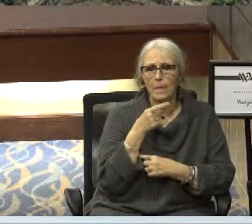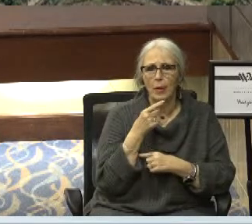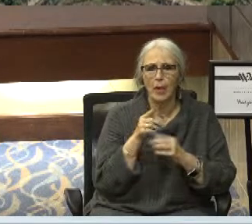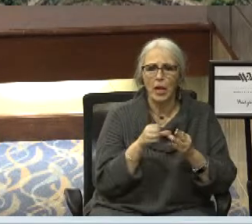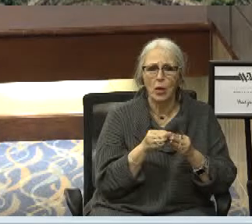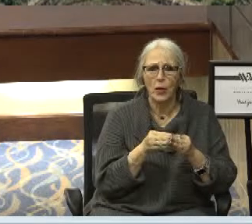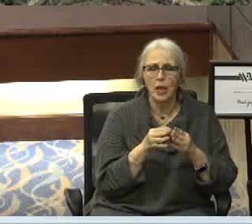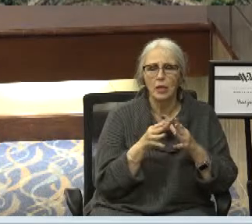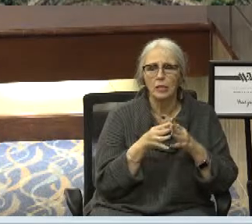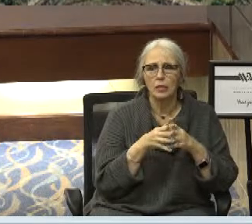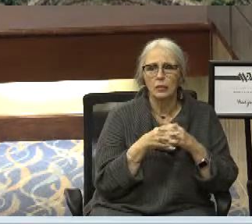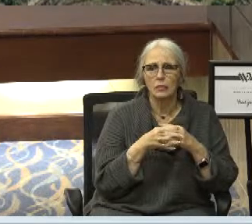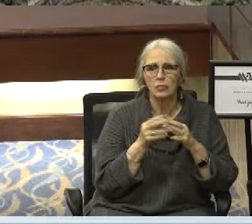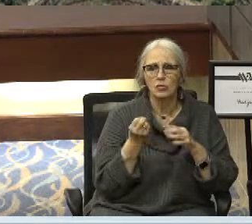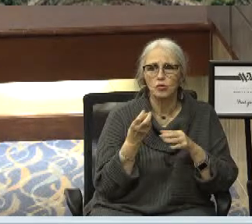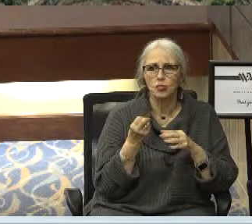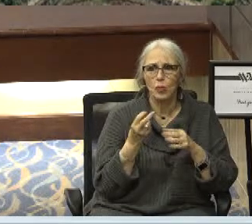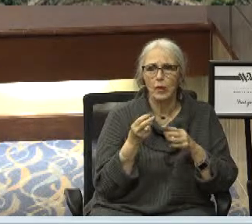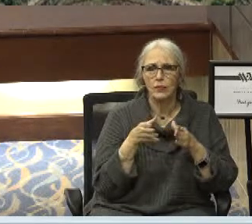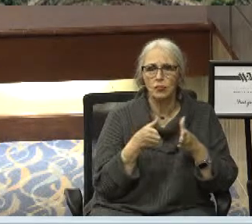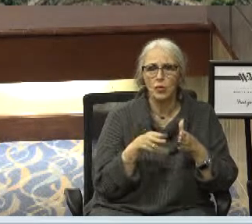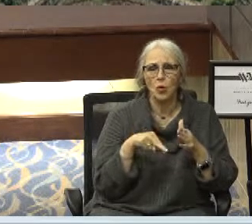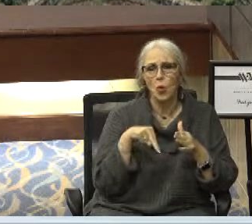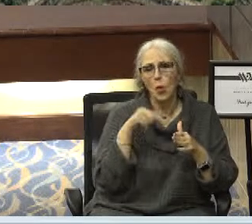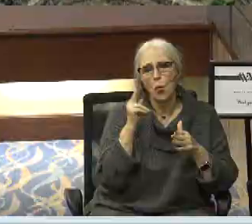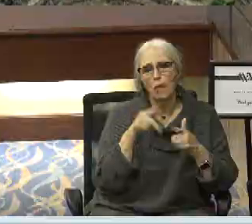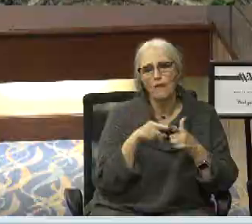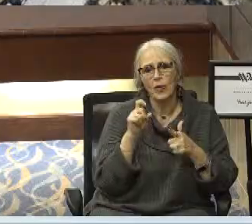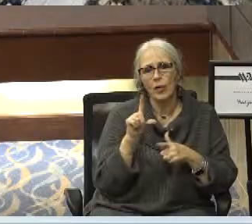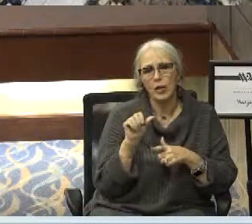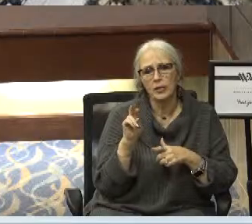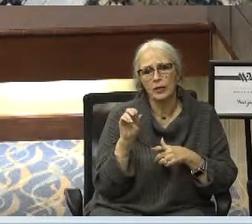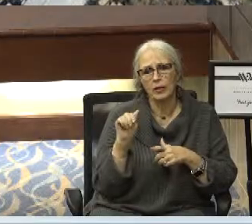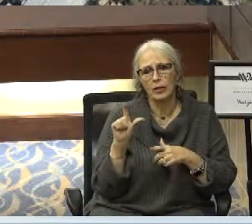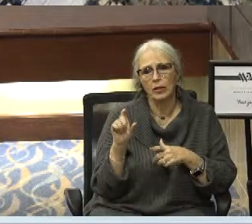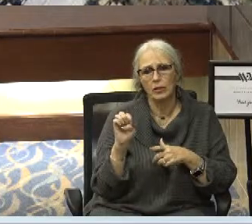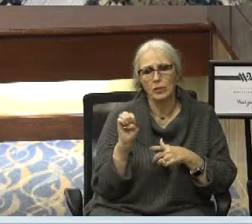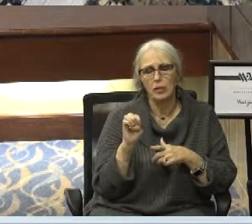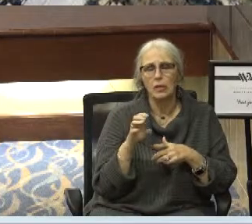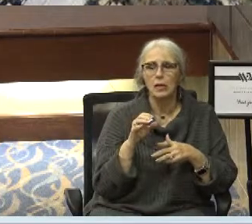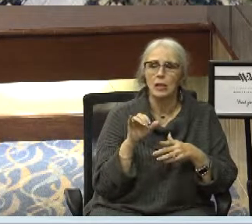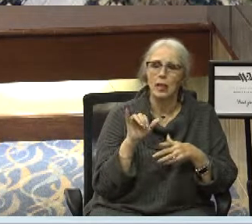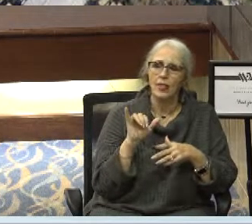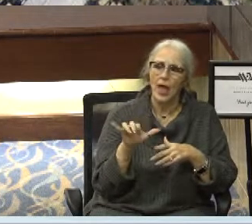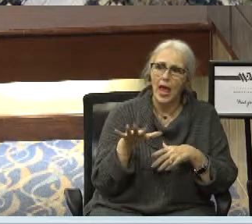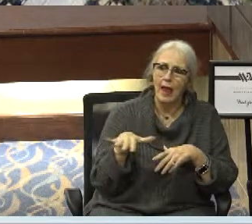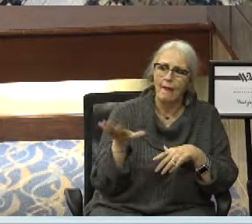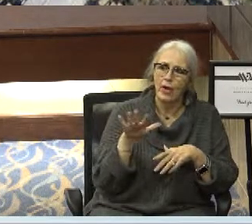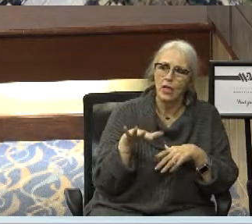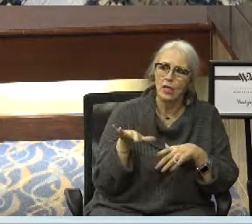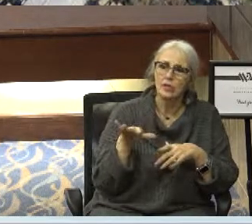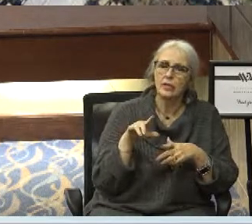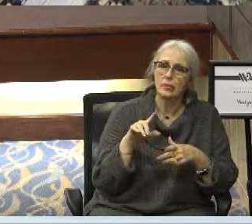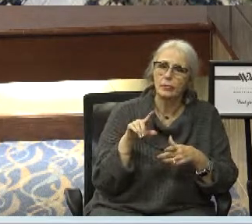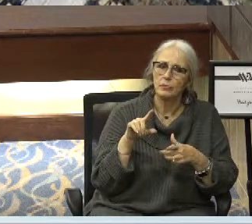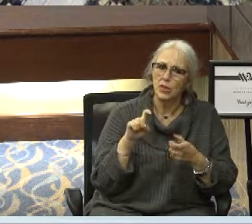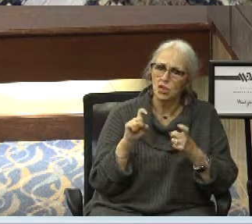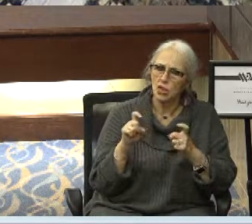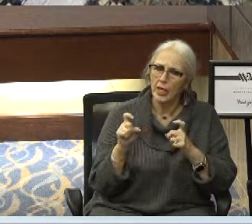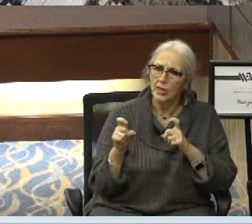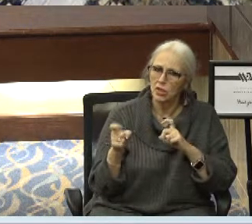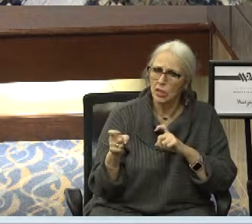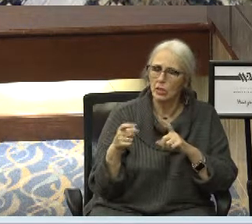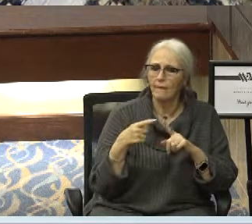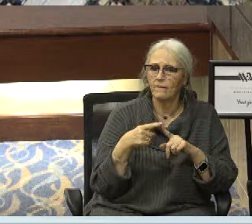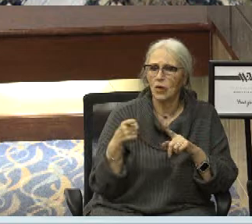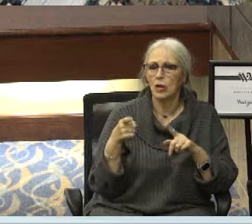up on 12th Street north of LaSalle. This is an area that has been transitioning